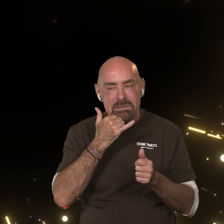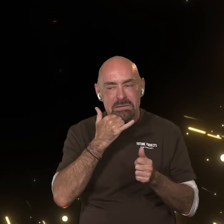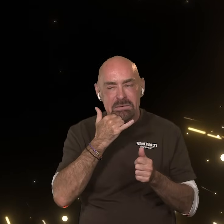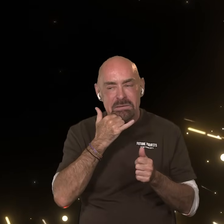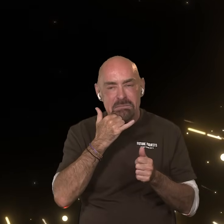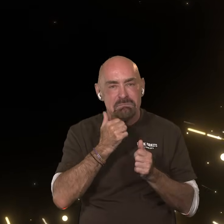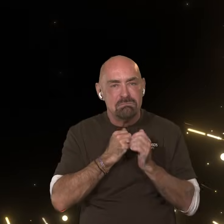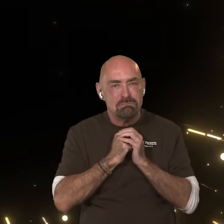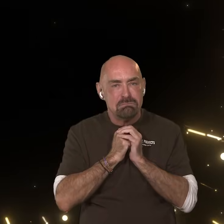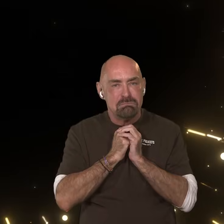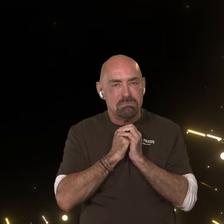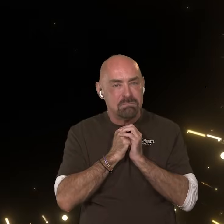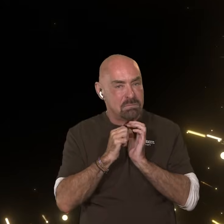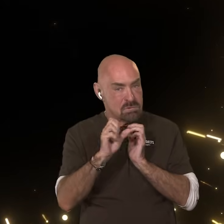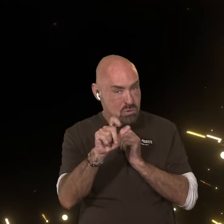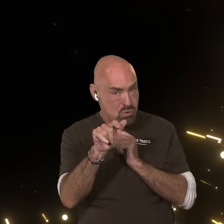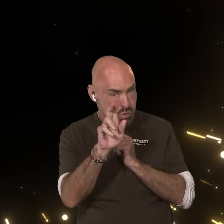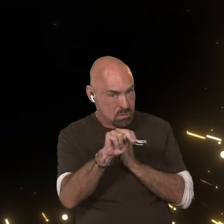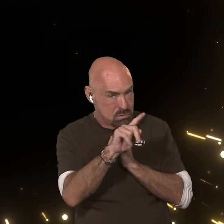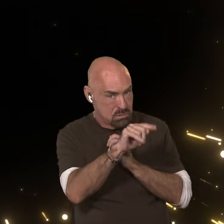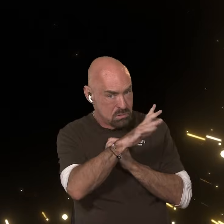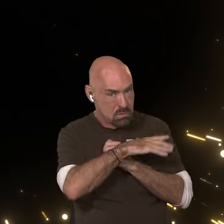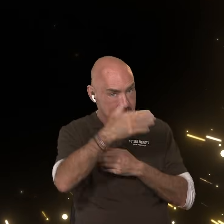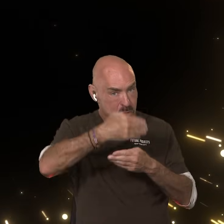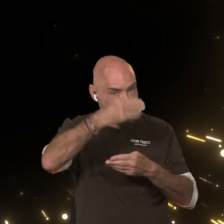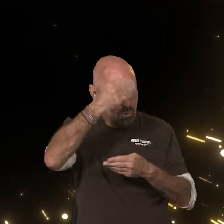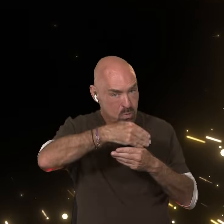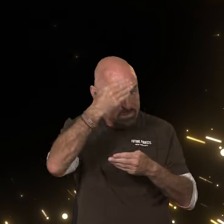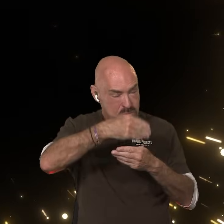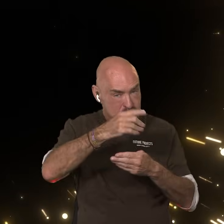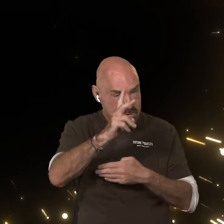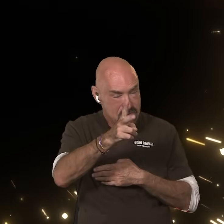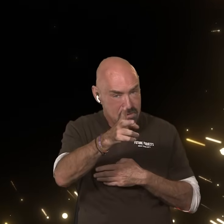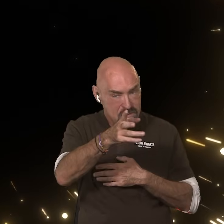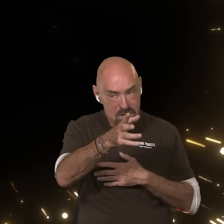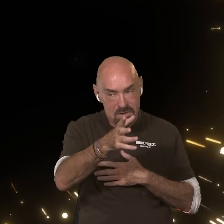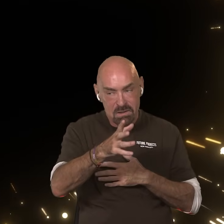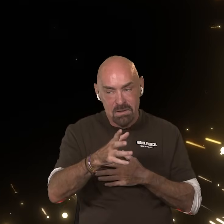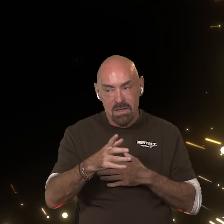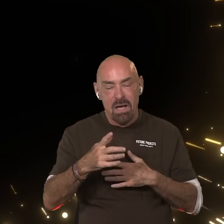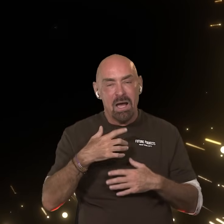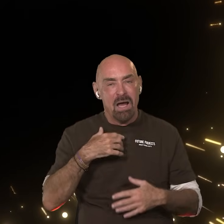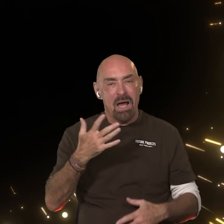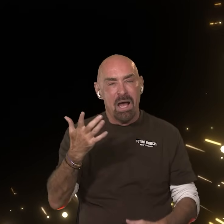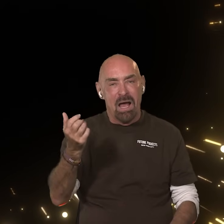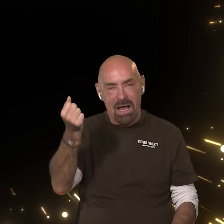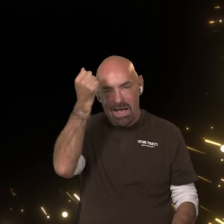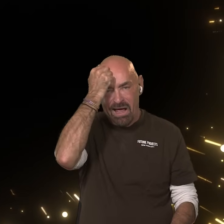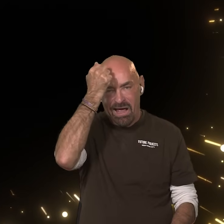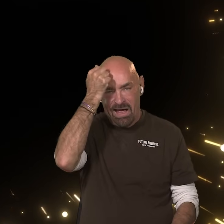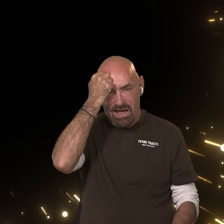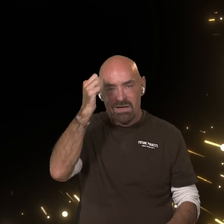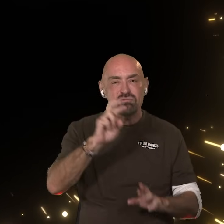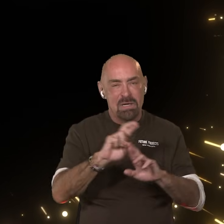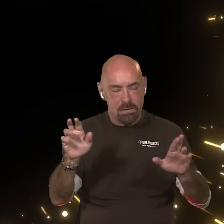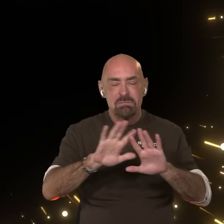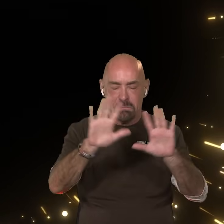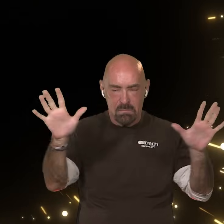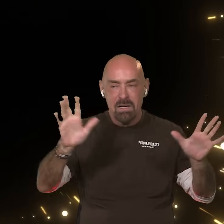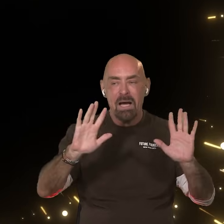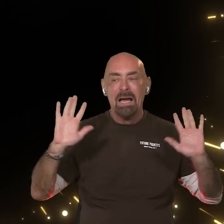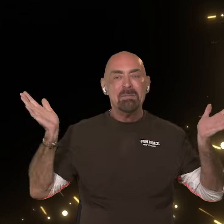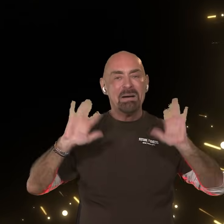Oh. How about you, Sean? Do you want to play Windows loading screen? That was dumb enough for me. I'm ready for the next one. All